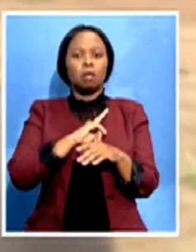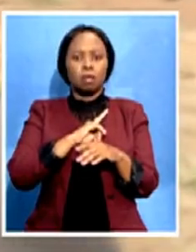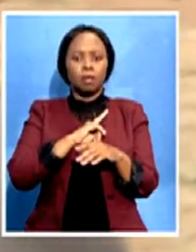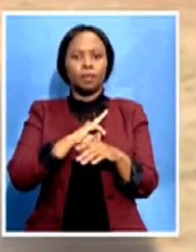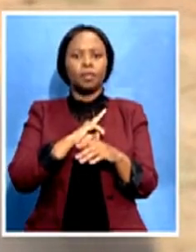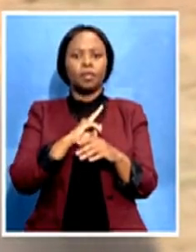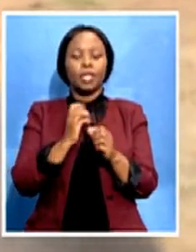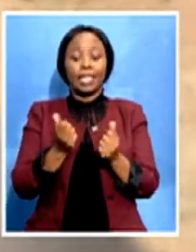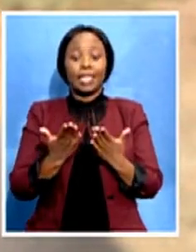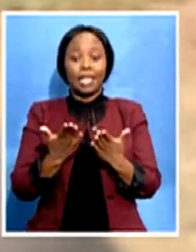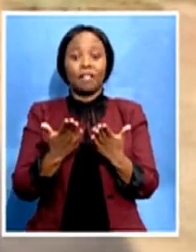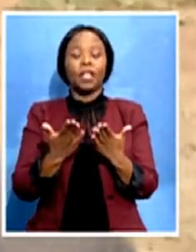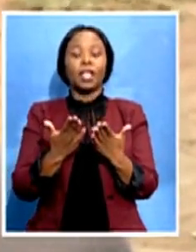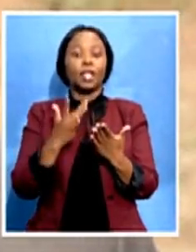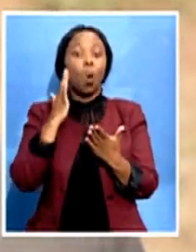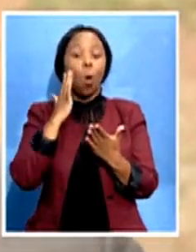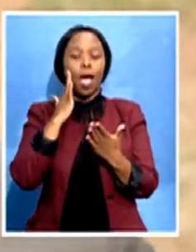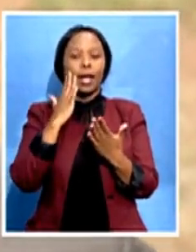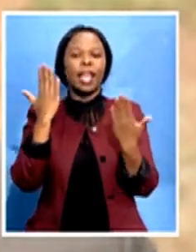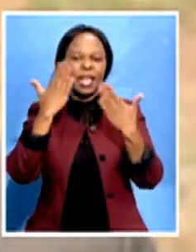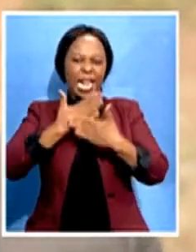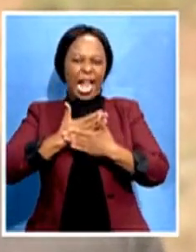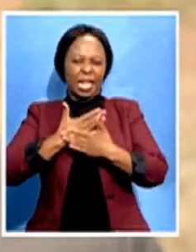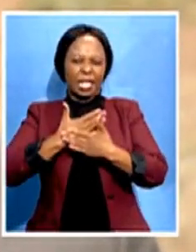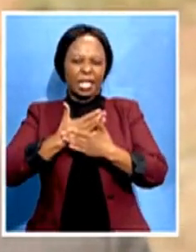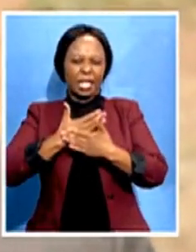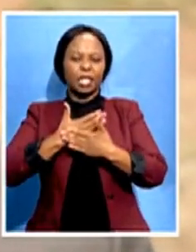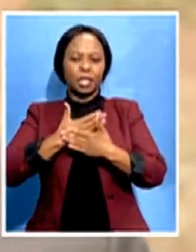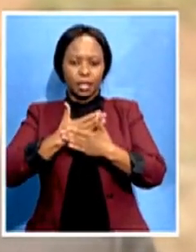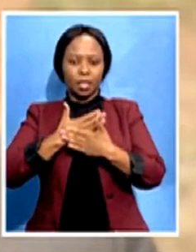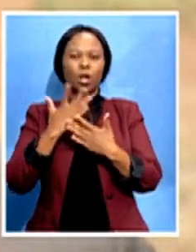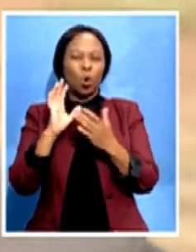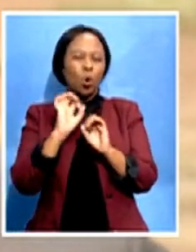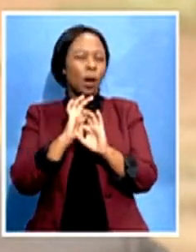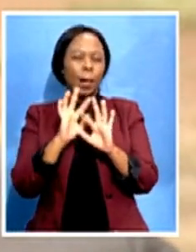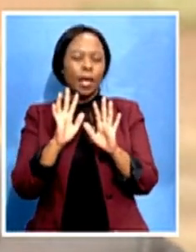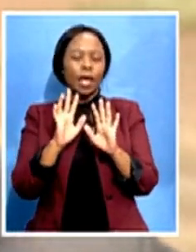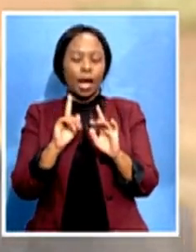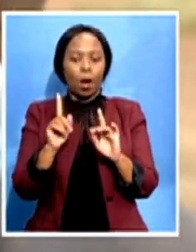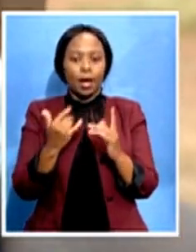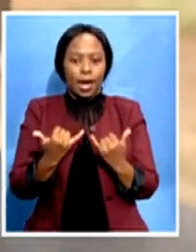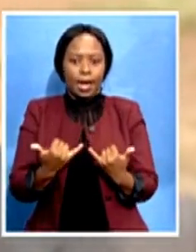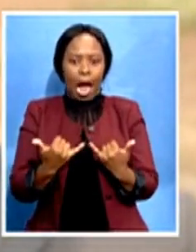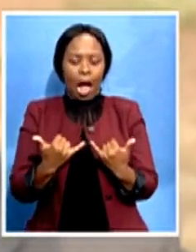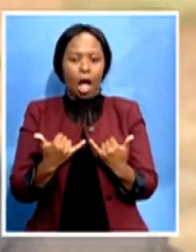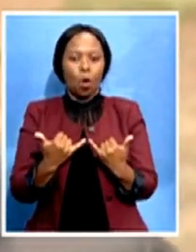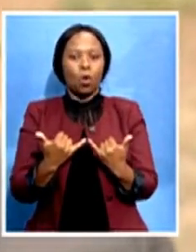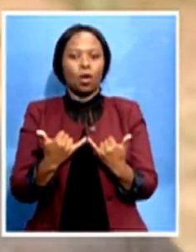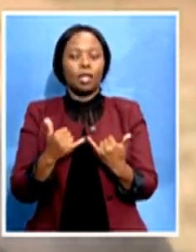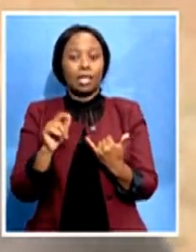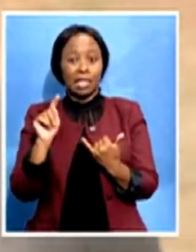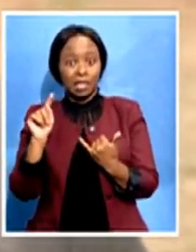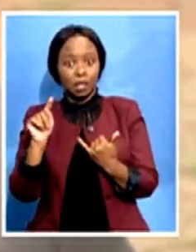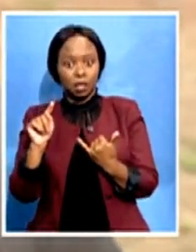It's not clear at the moment, rather, as to whether that is going to be taking place at midnight, but we are told